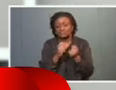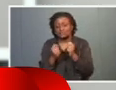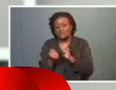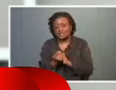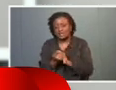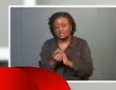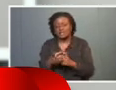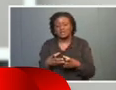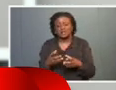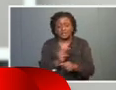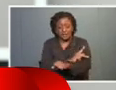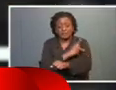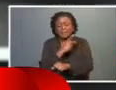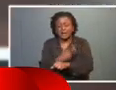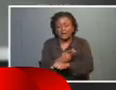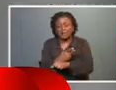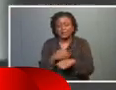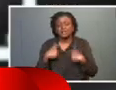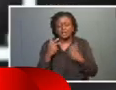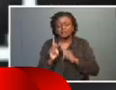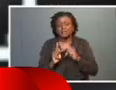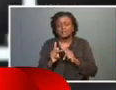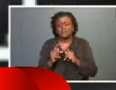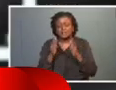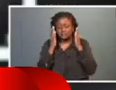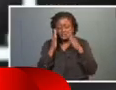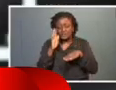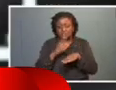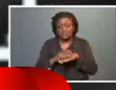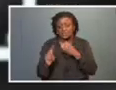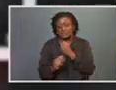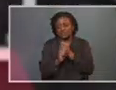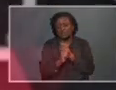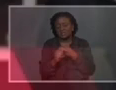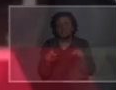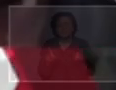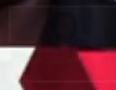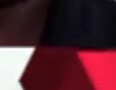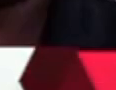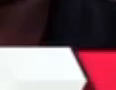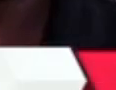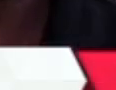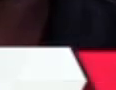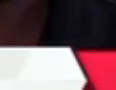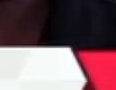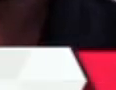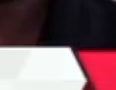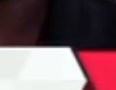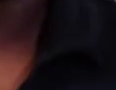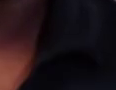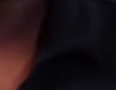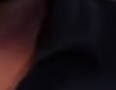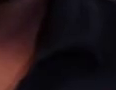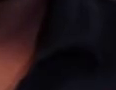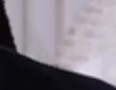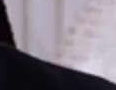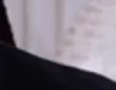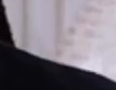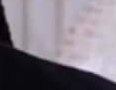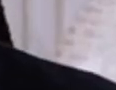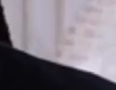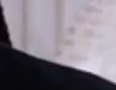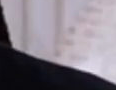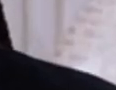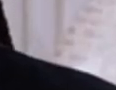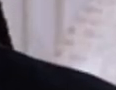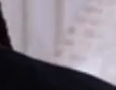people, and address threats such as climate change, debt, and equality. Once to get HIV, but if you do, it's not the end of the world.